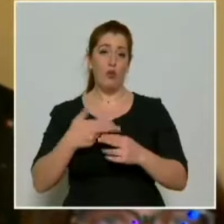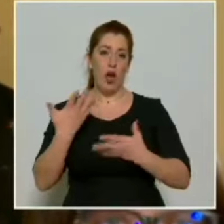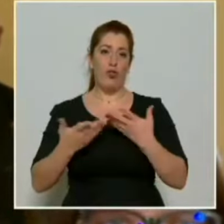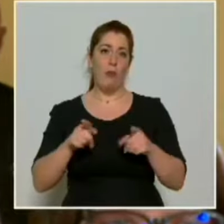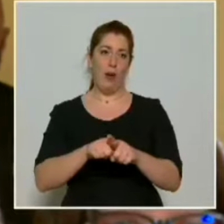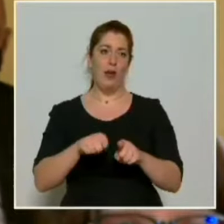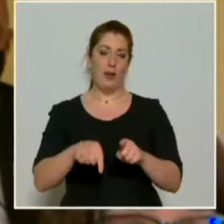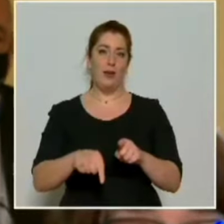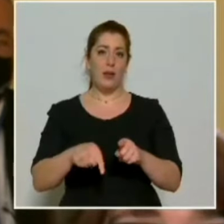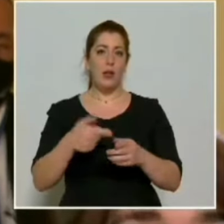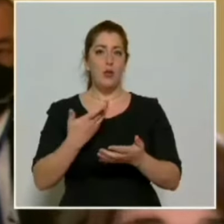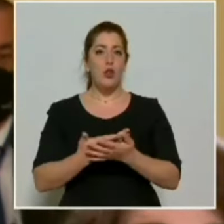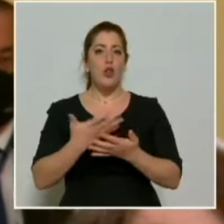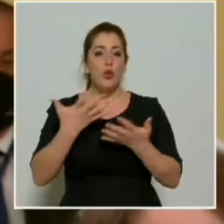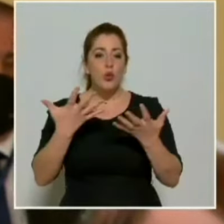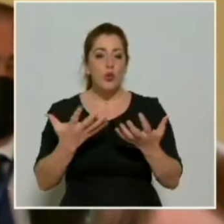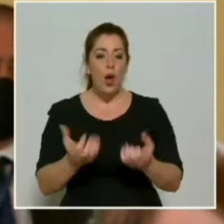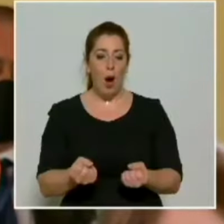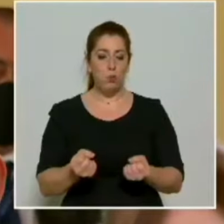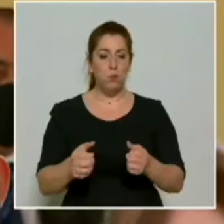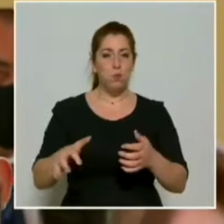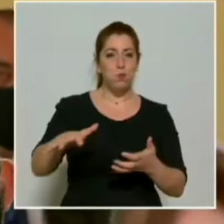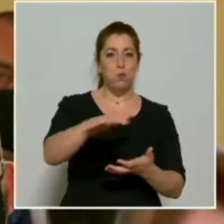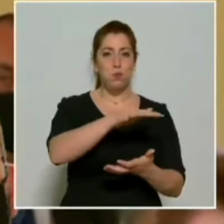l-ambjent fejn